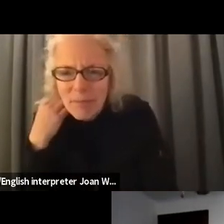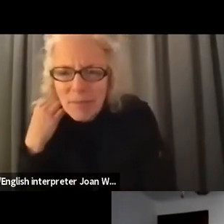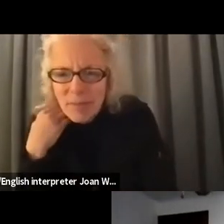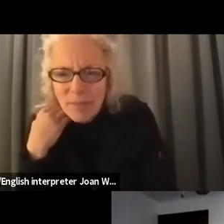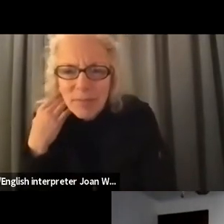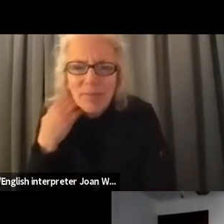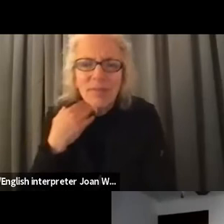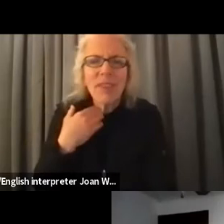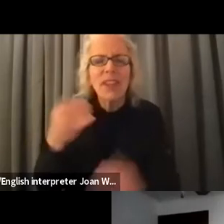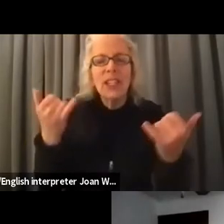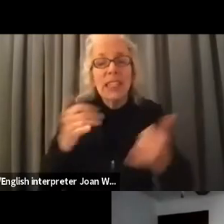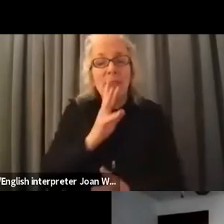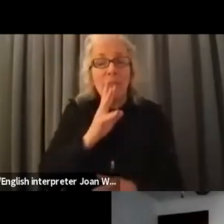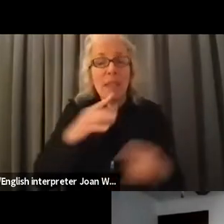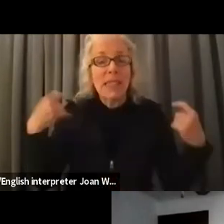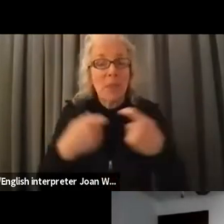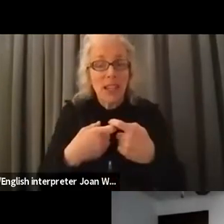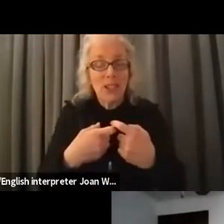Buenas tardes.